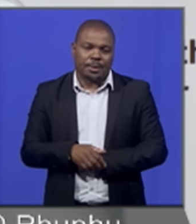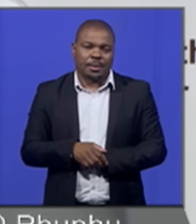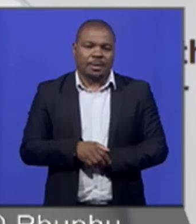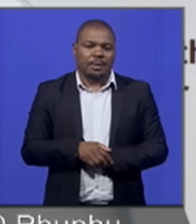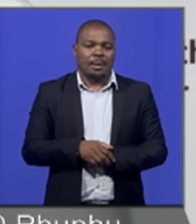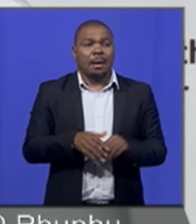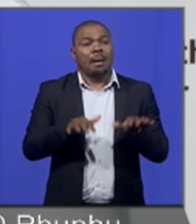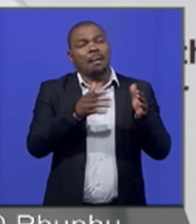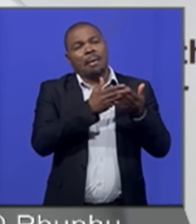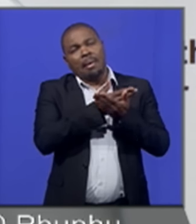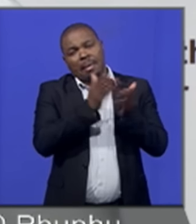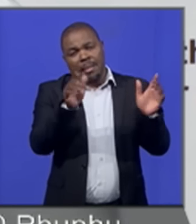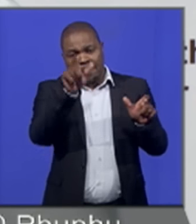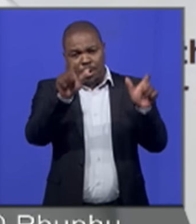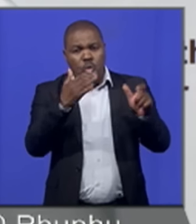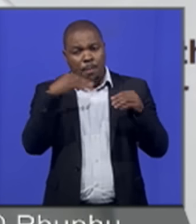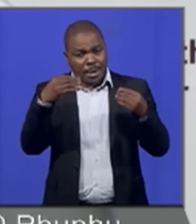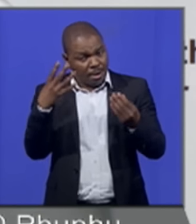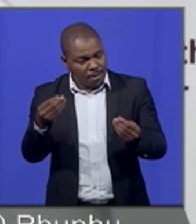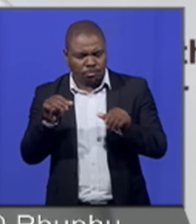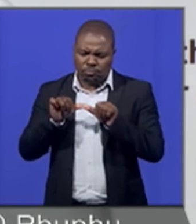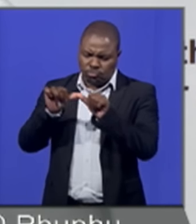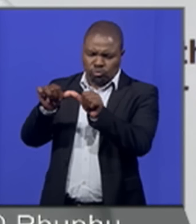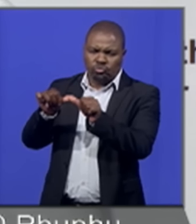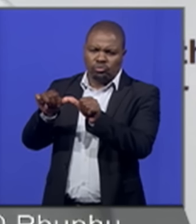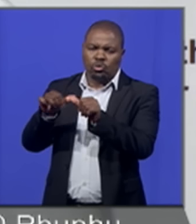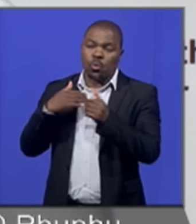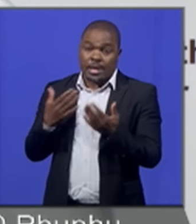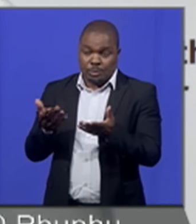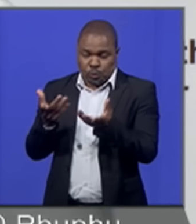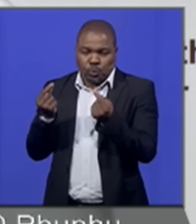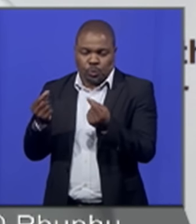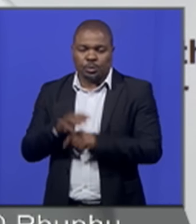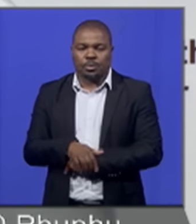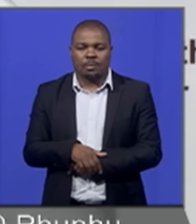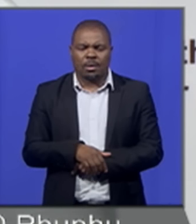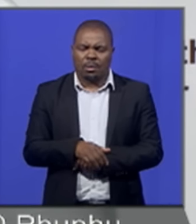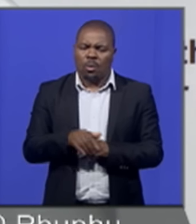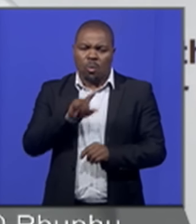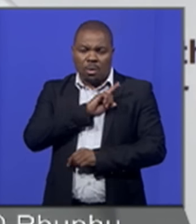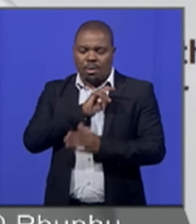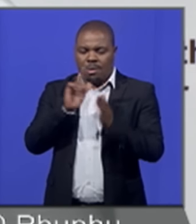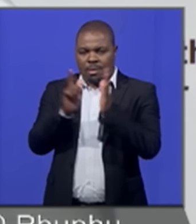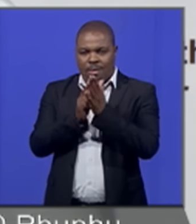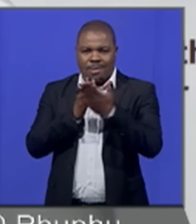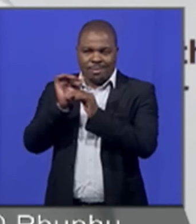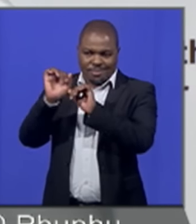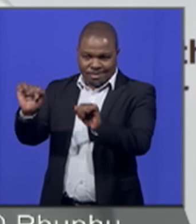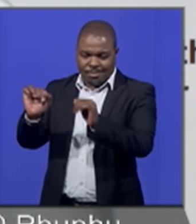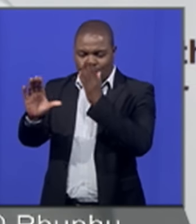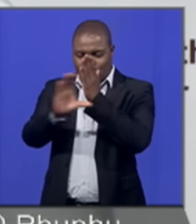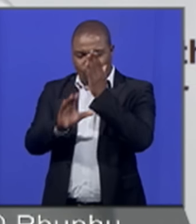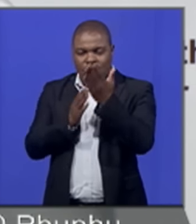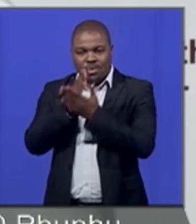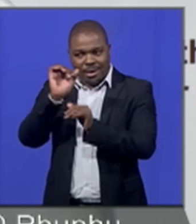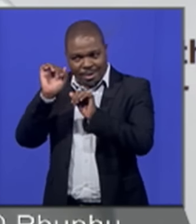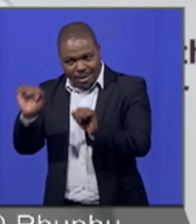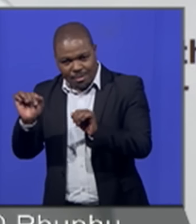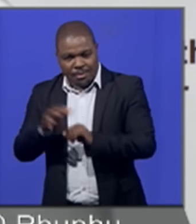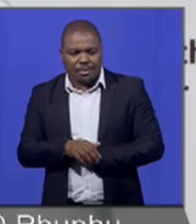who is running business is expected to do so. And this is their legal right, is their constitutional right, and no